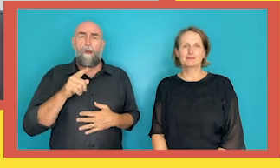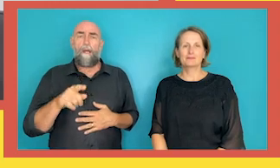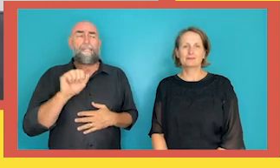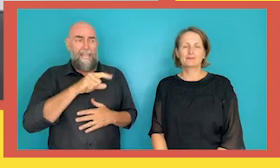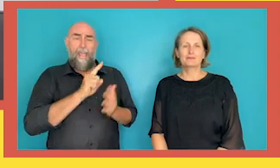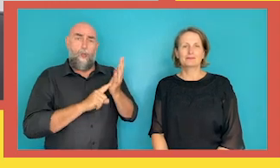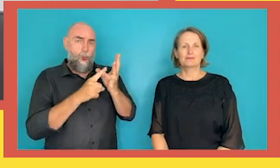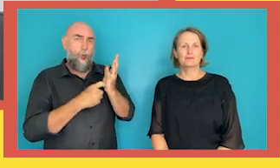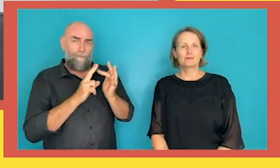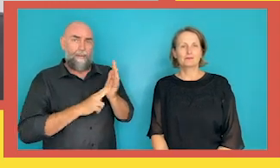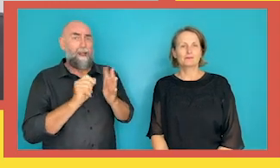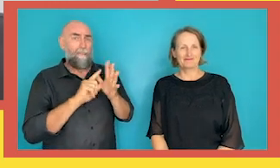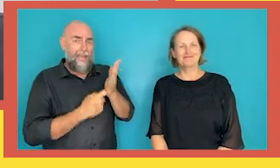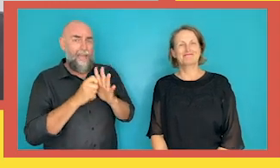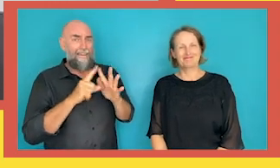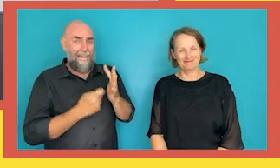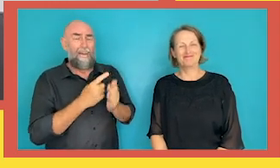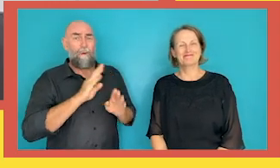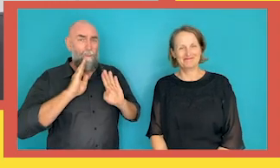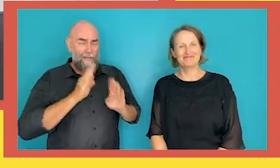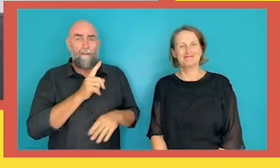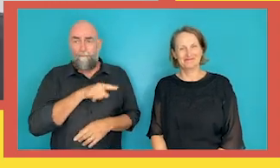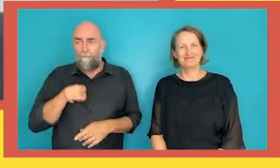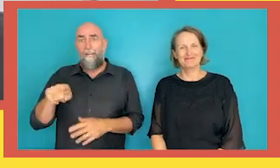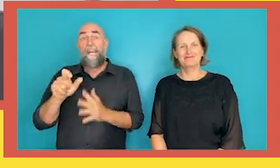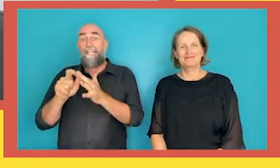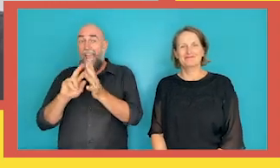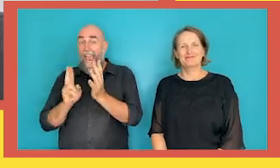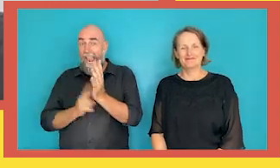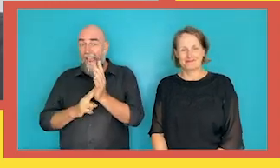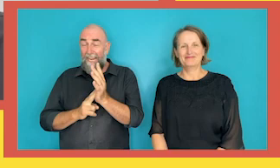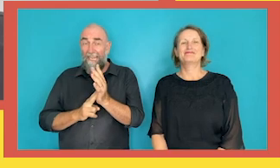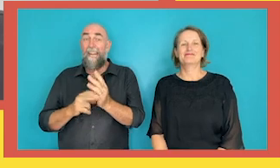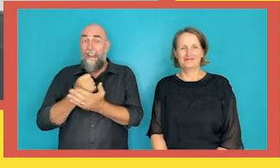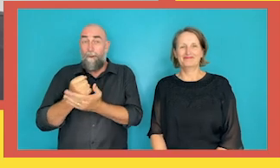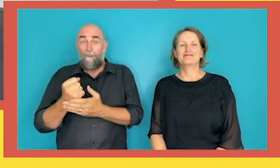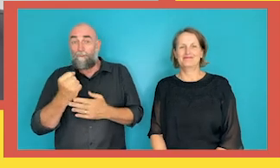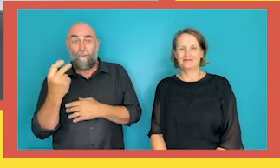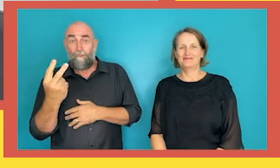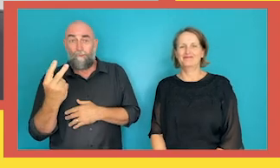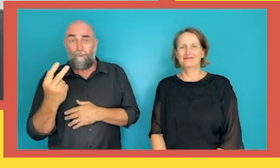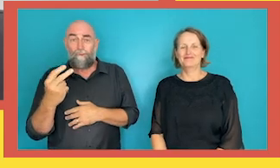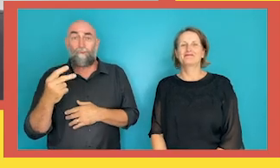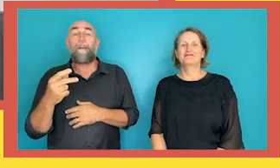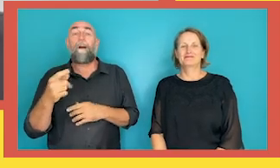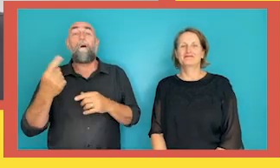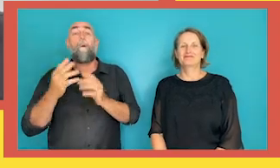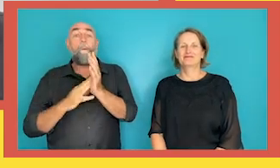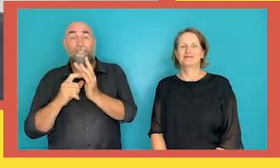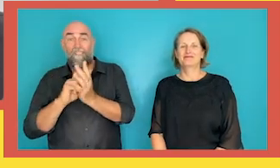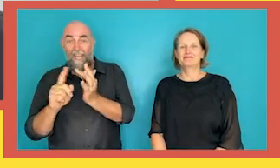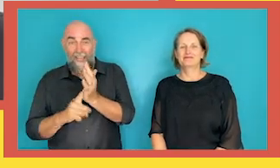from Lauren You Little Ripper Parker, I think it is Dan You Little Ripper number 2,